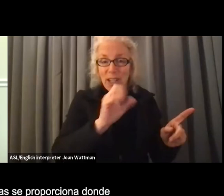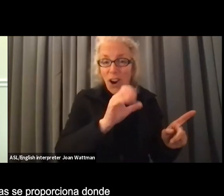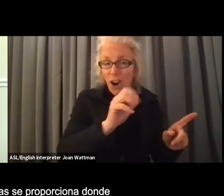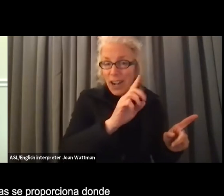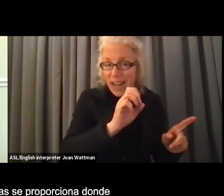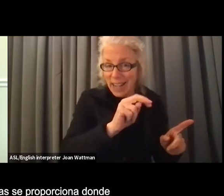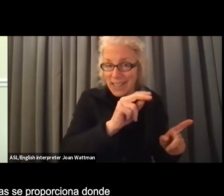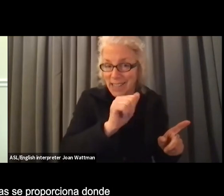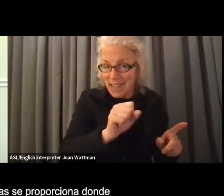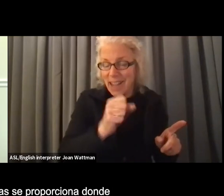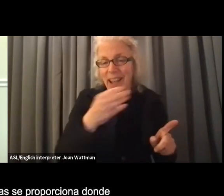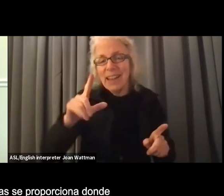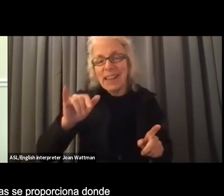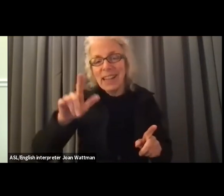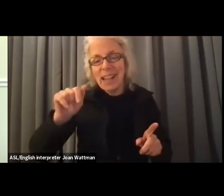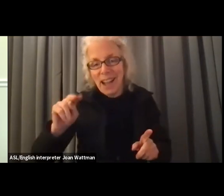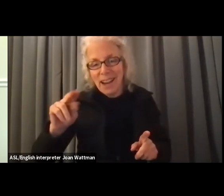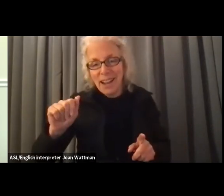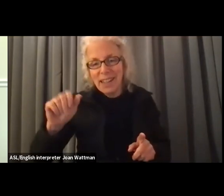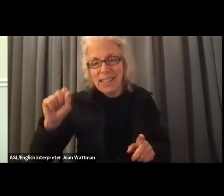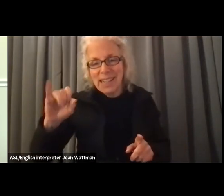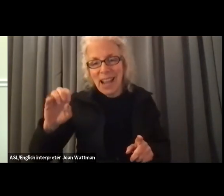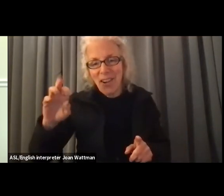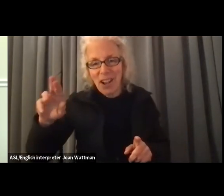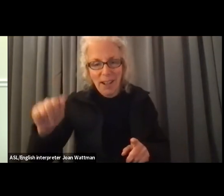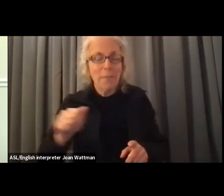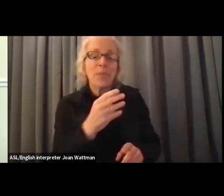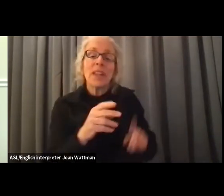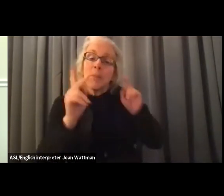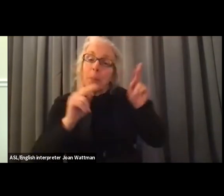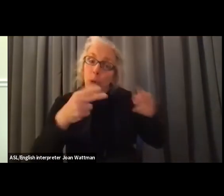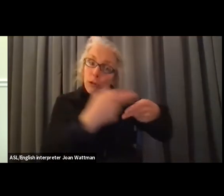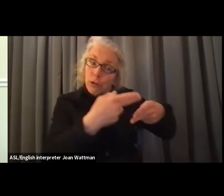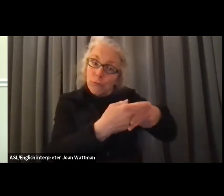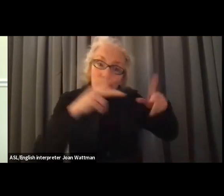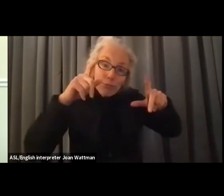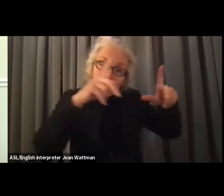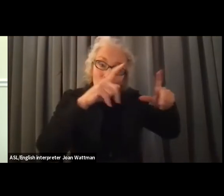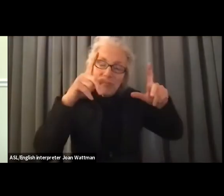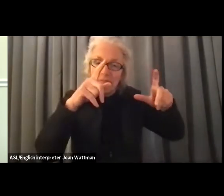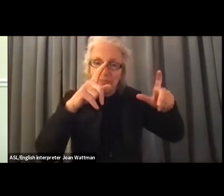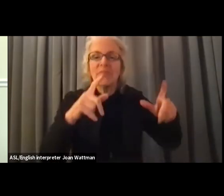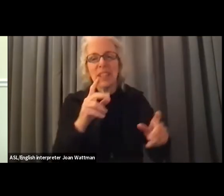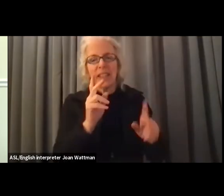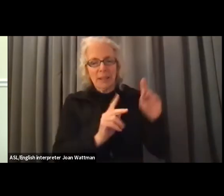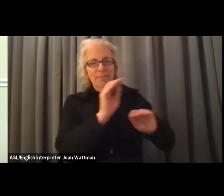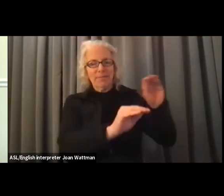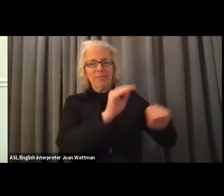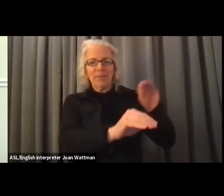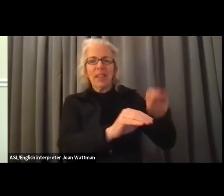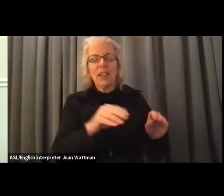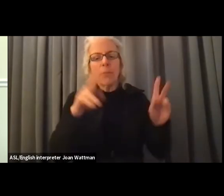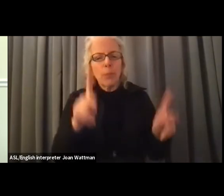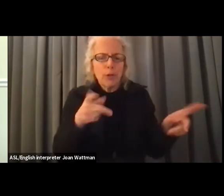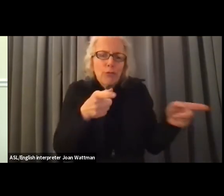was provided by Oren Herskowitz, Eqbal's son-in-law, and Siraj Ali, the master of the Eqbal Ahmad